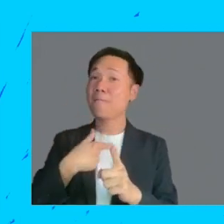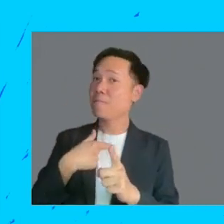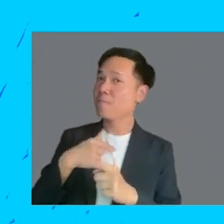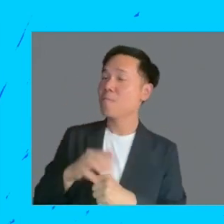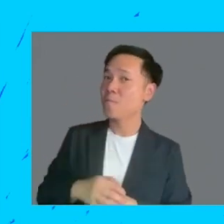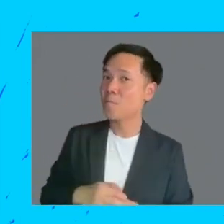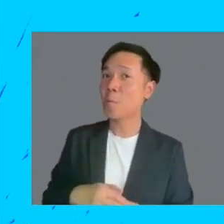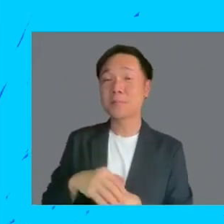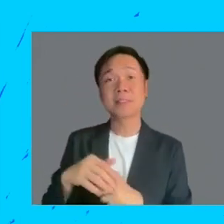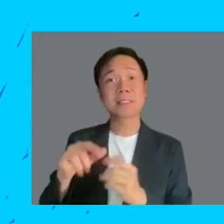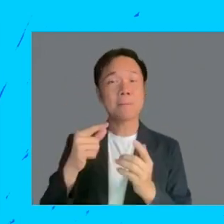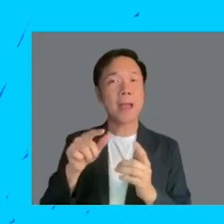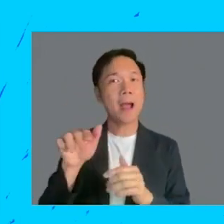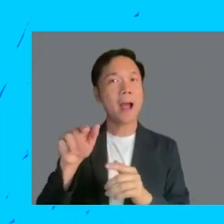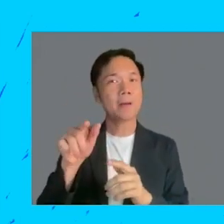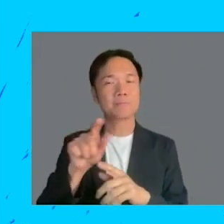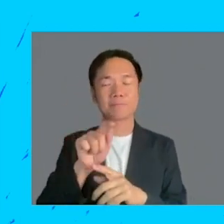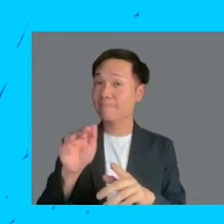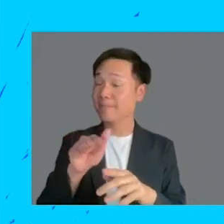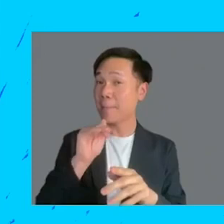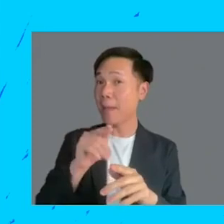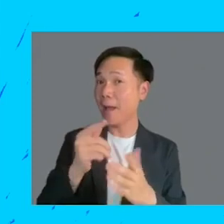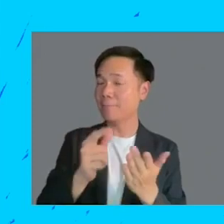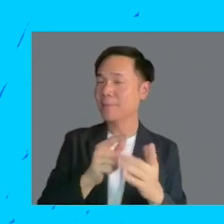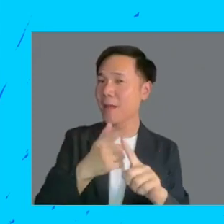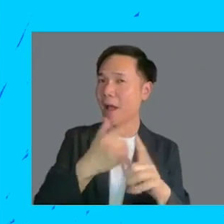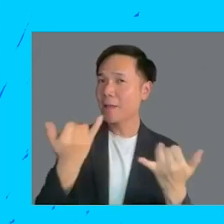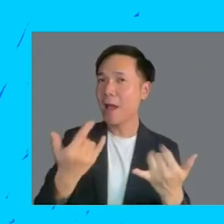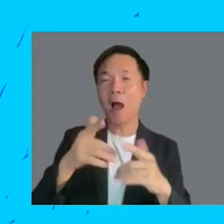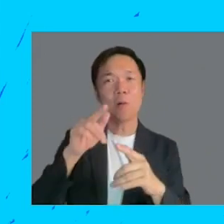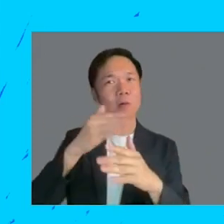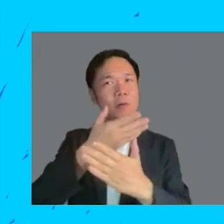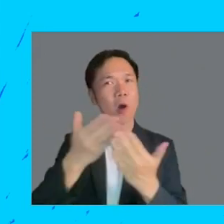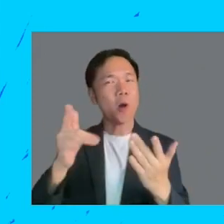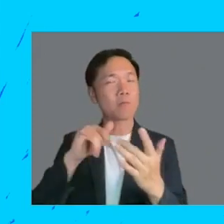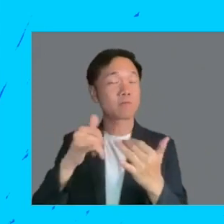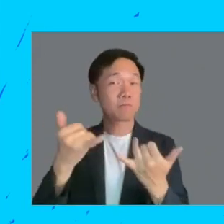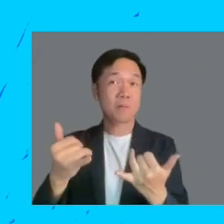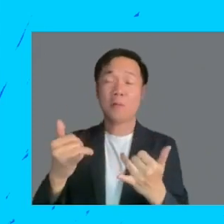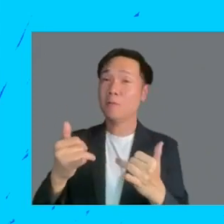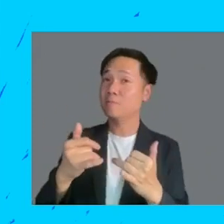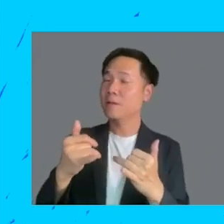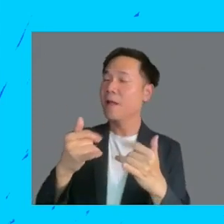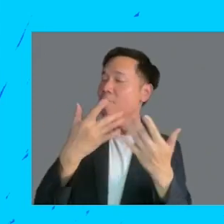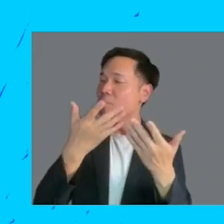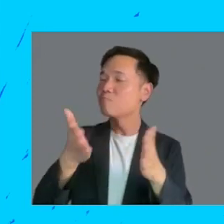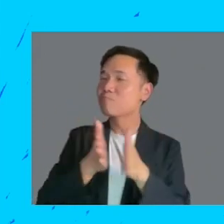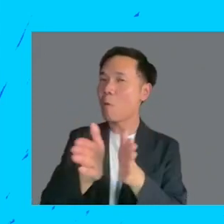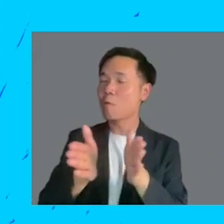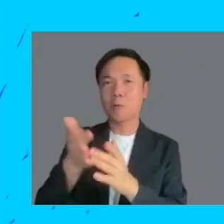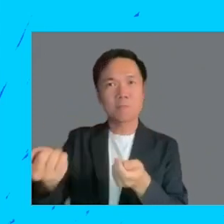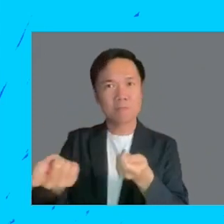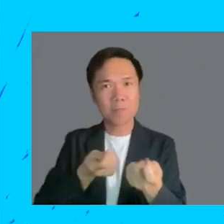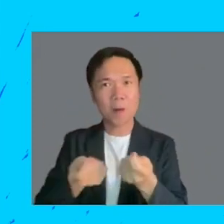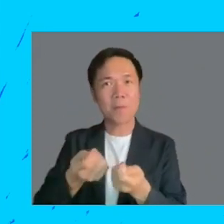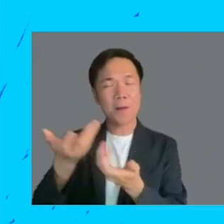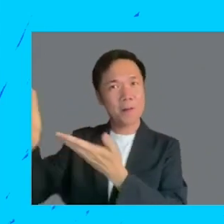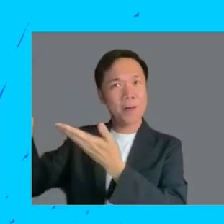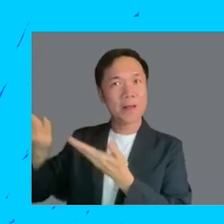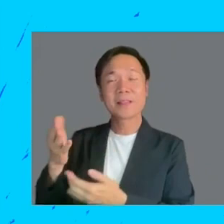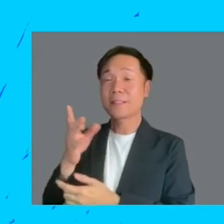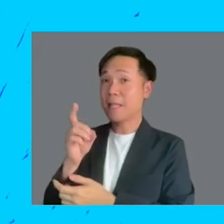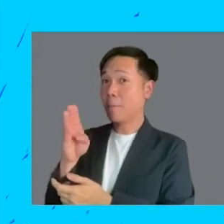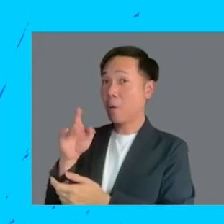I'm a member of the Education Plus Initiative as well. And I will be co-moderating this session with my friend Deborah